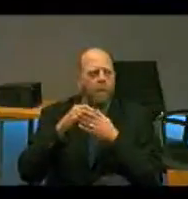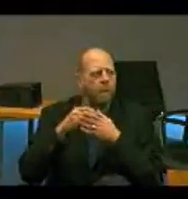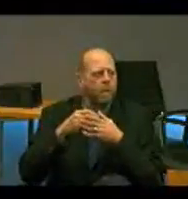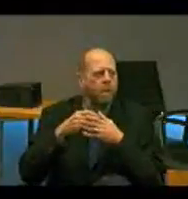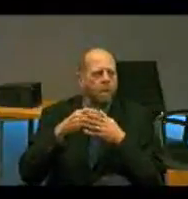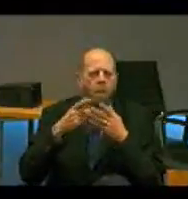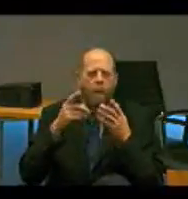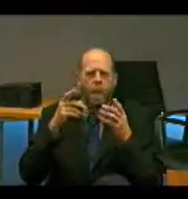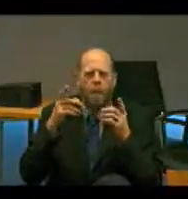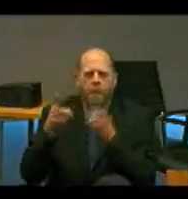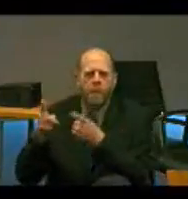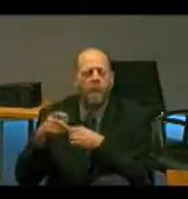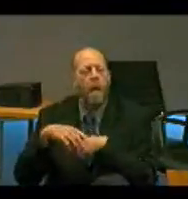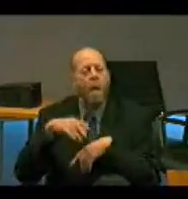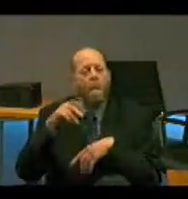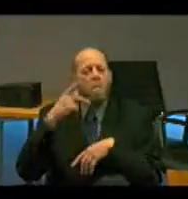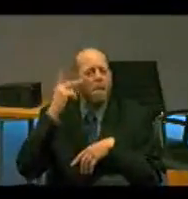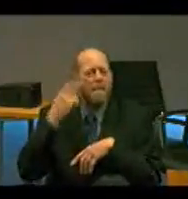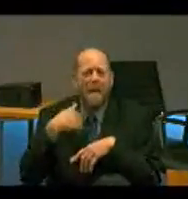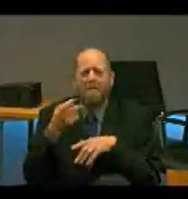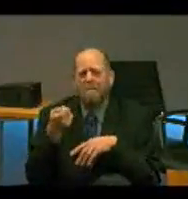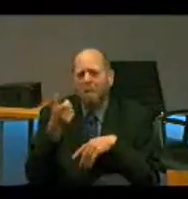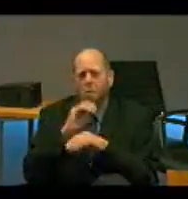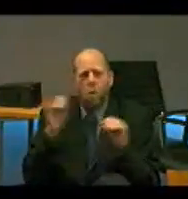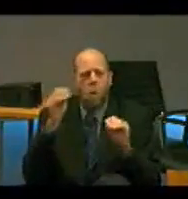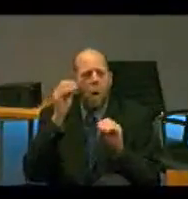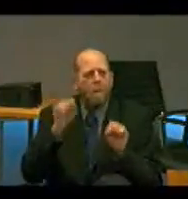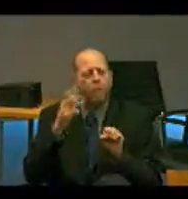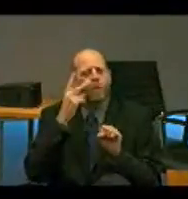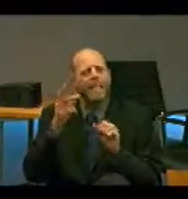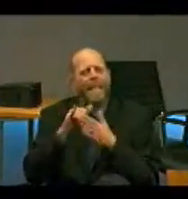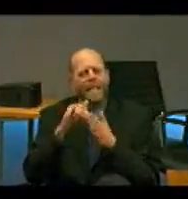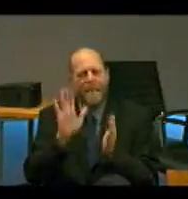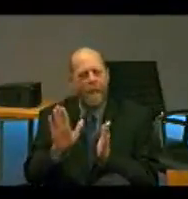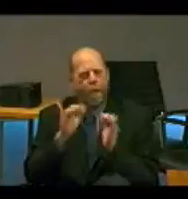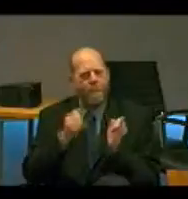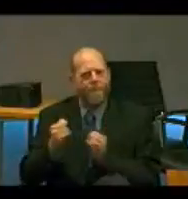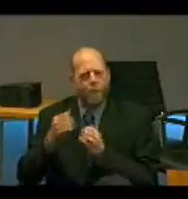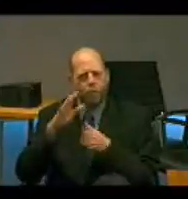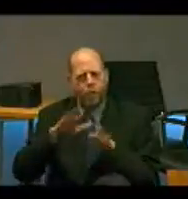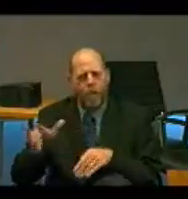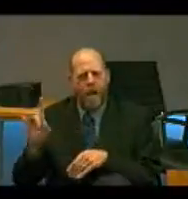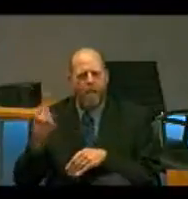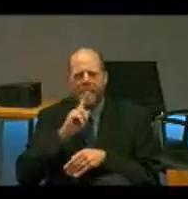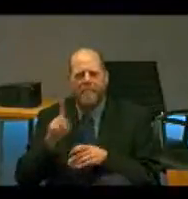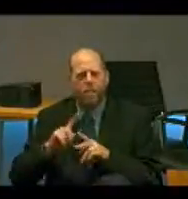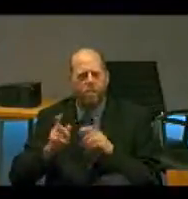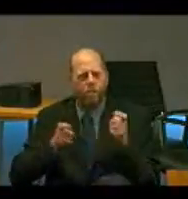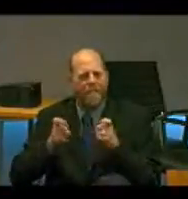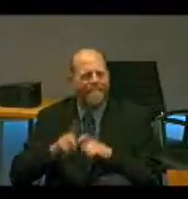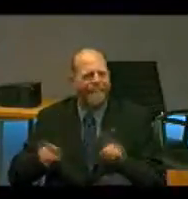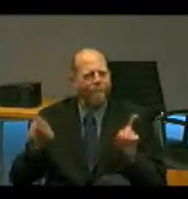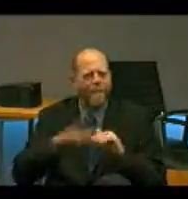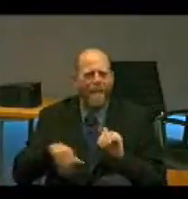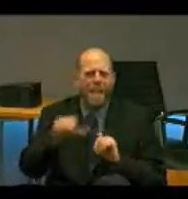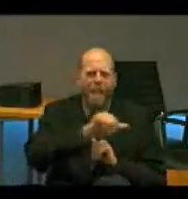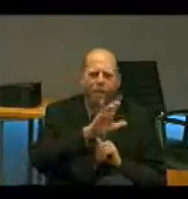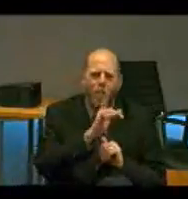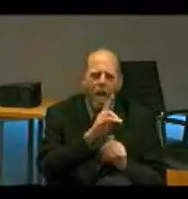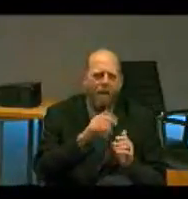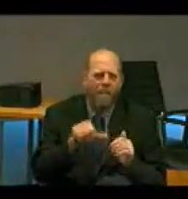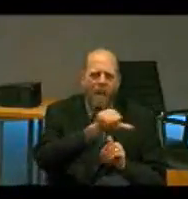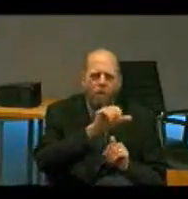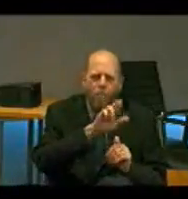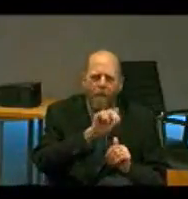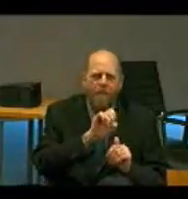incident. Parents have little or no ability to see that their individual child is being treated differently than another child of another race